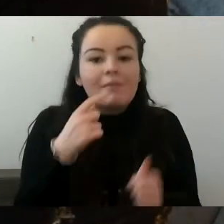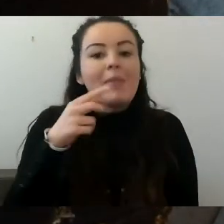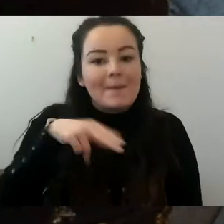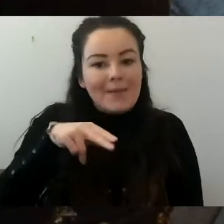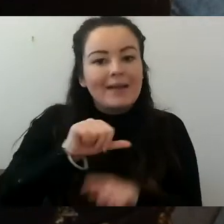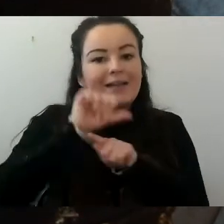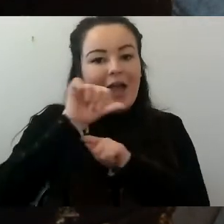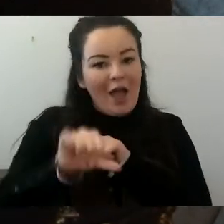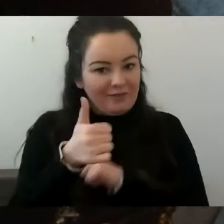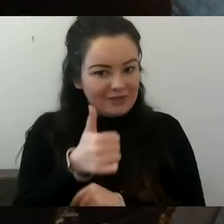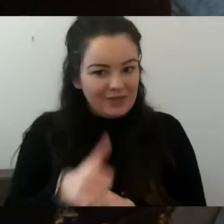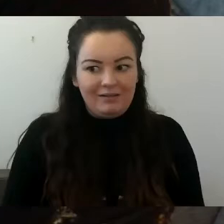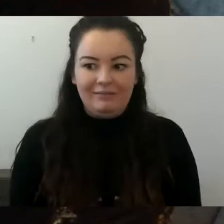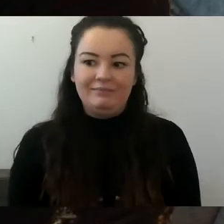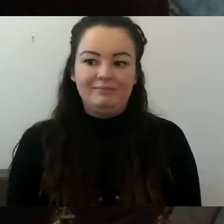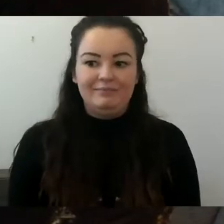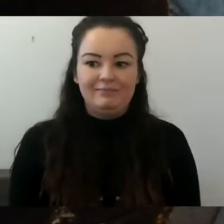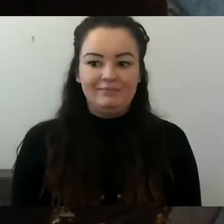dry.